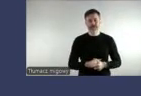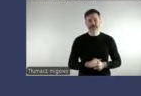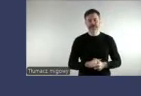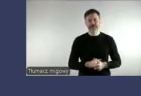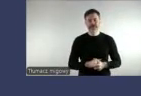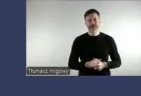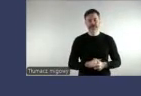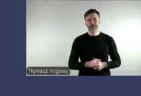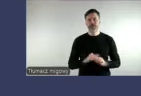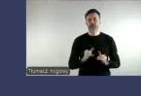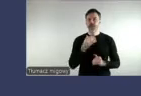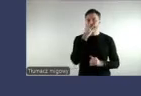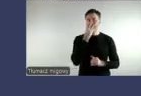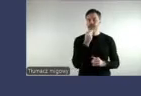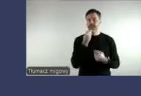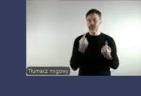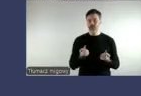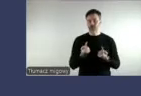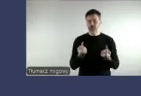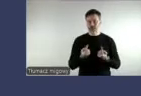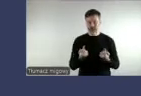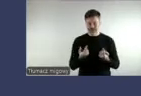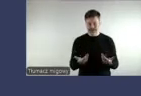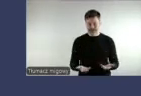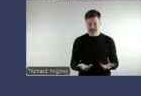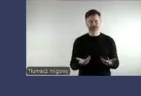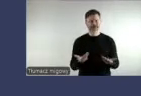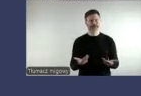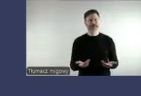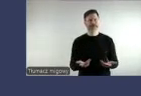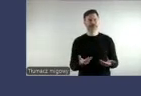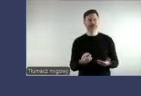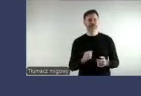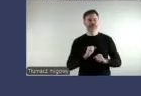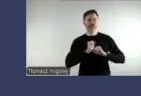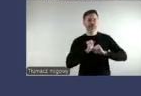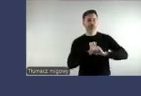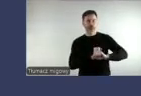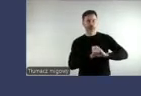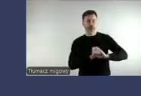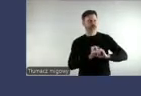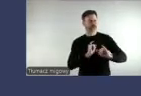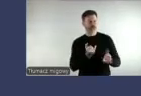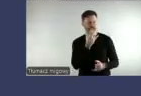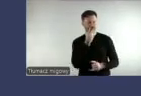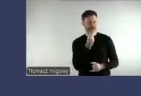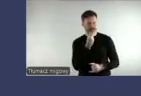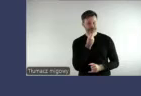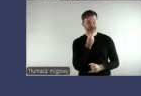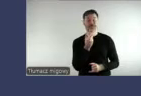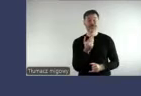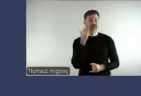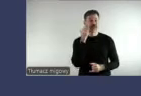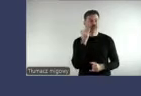and the total defense? And as we all know, the security situation has changed greatly in our